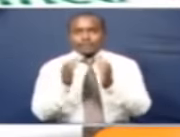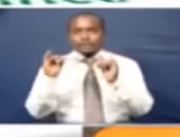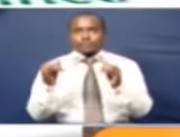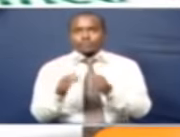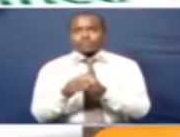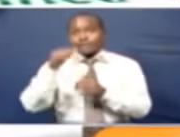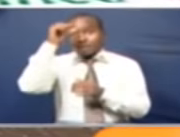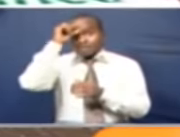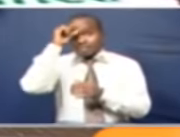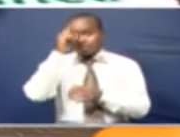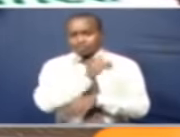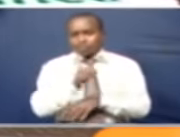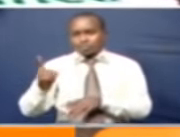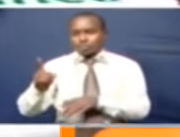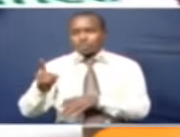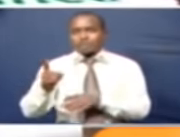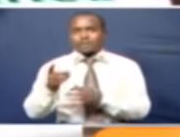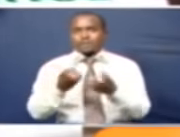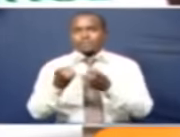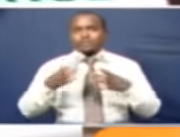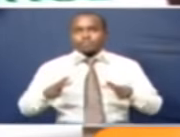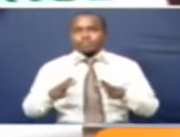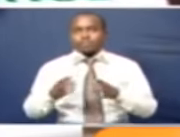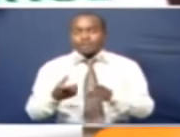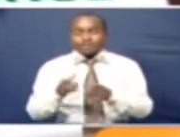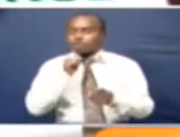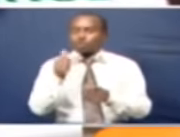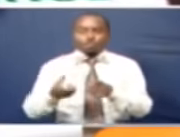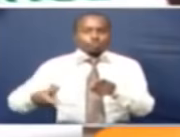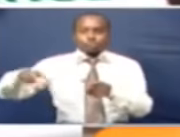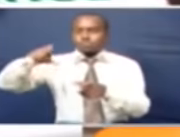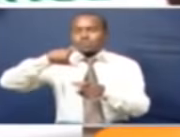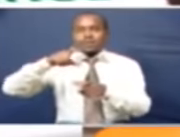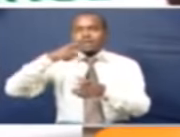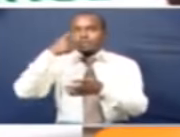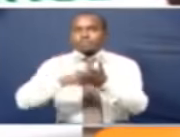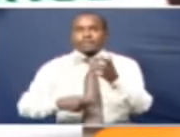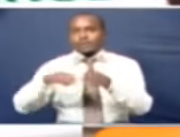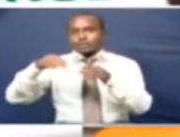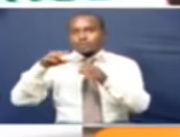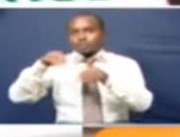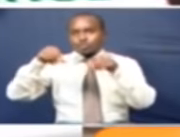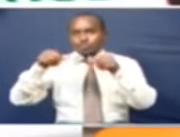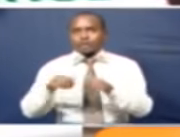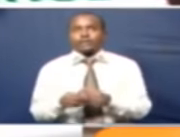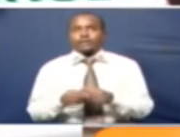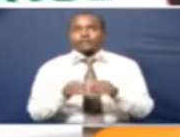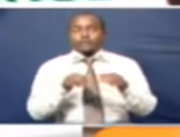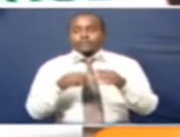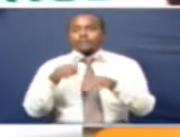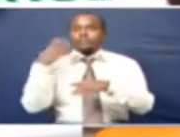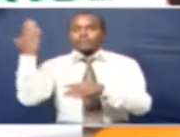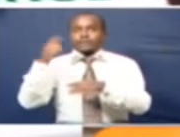The government has warned millers and traders against increasing the price of maize flour. Speaking during a visit to the